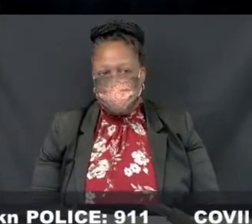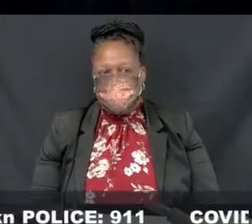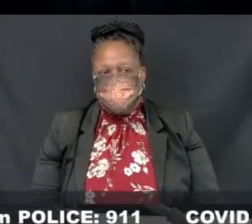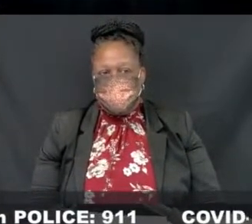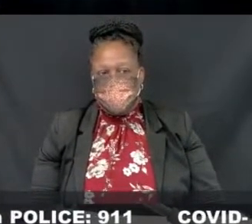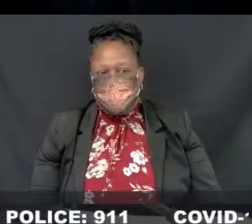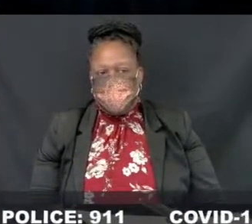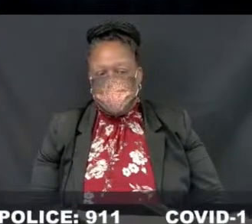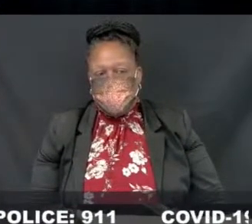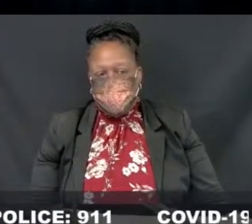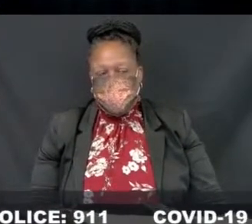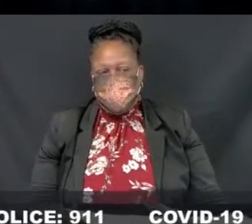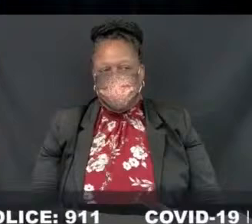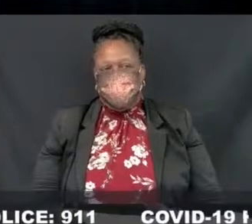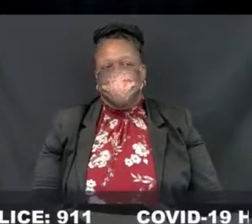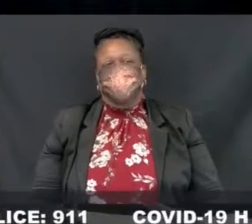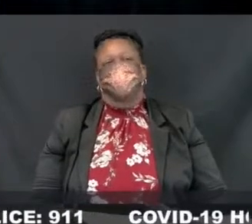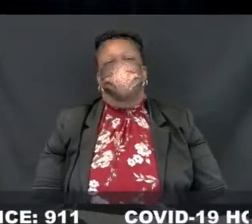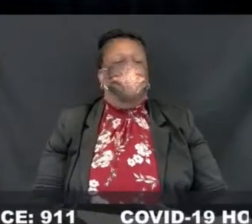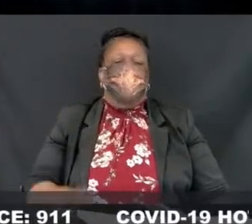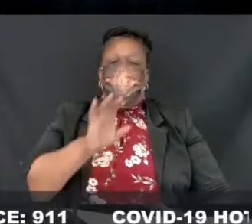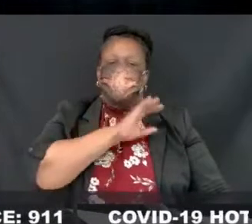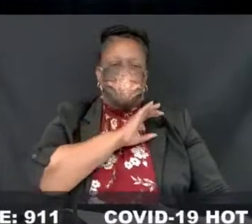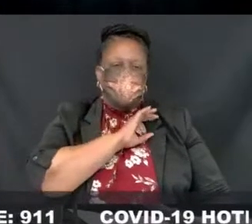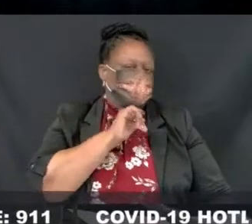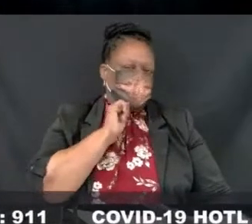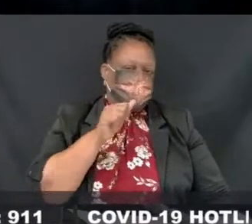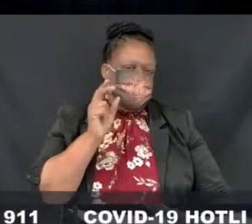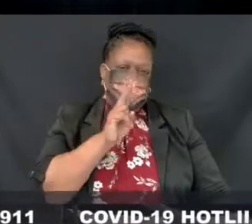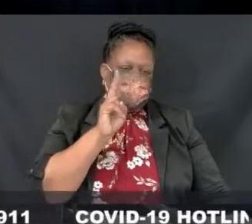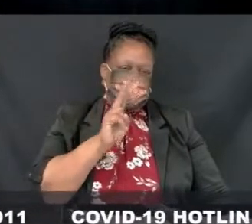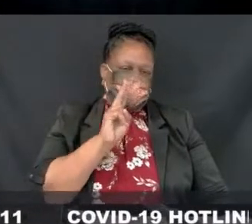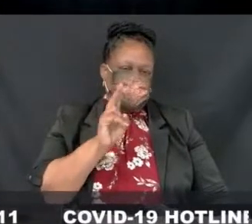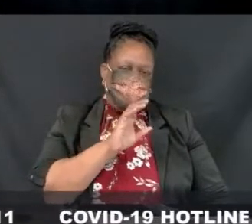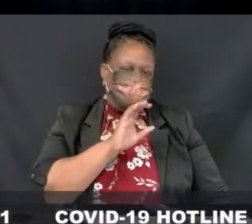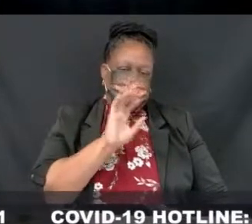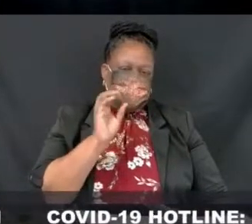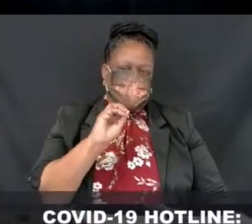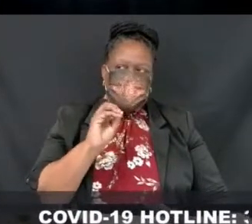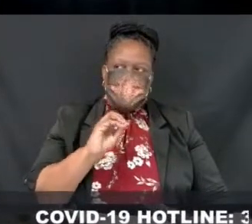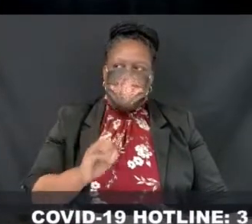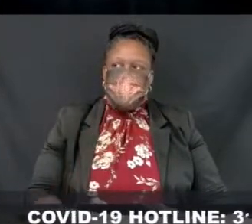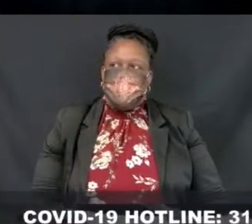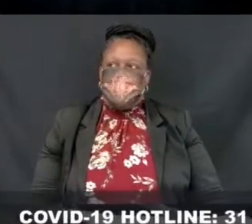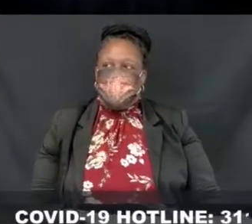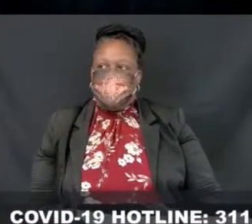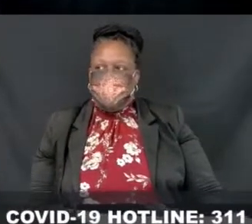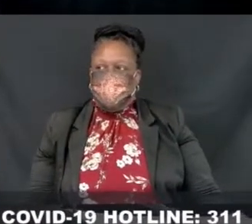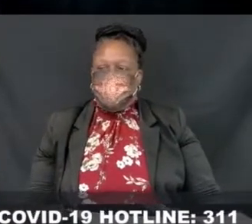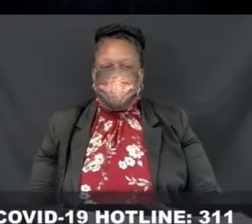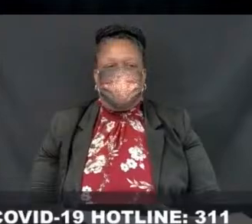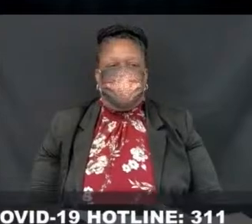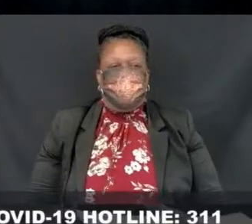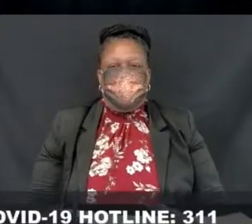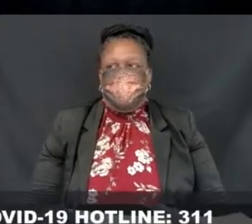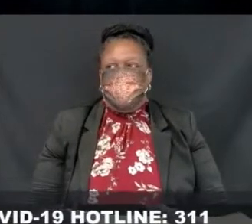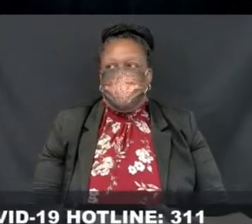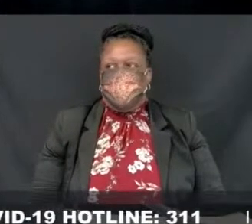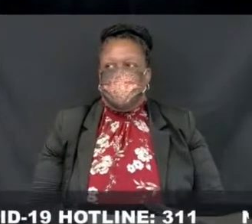Henry. Never used a slide yet that I can recall. Always reading. Because you see the voice that he has, he projected, when you